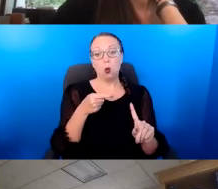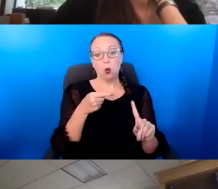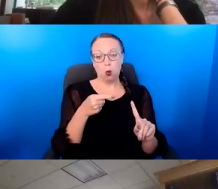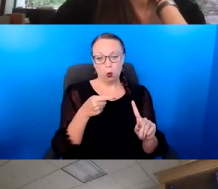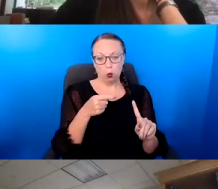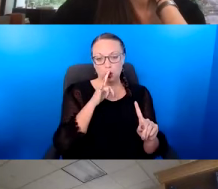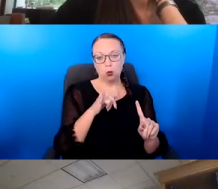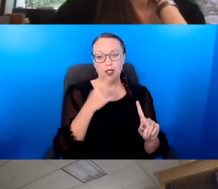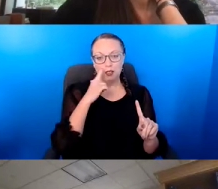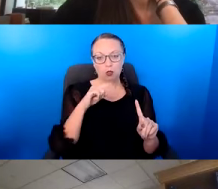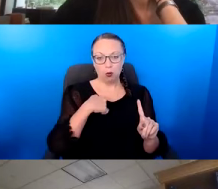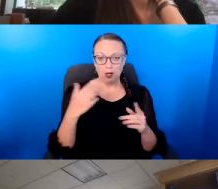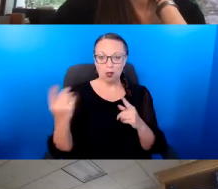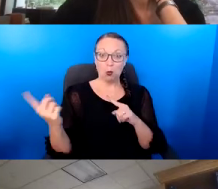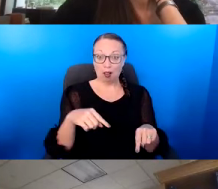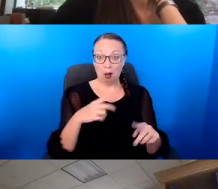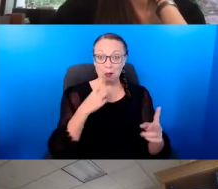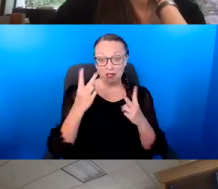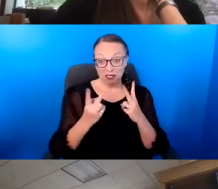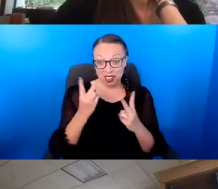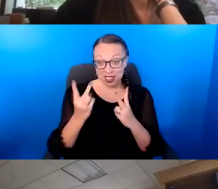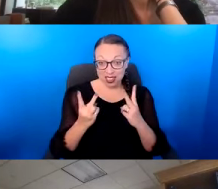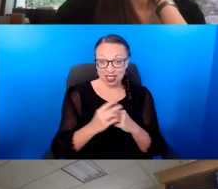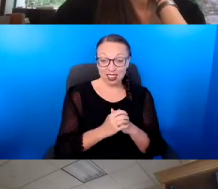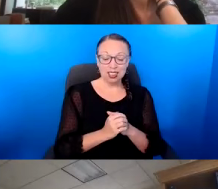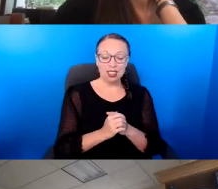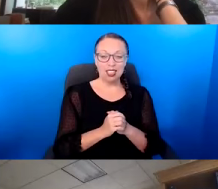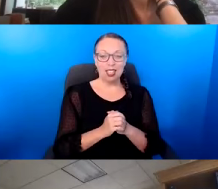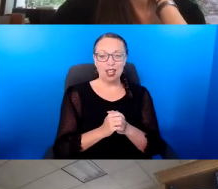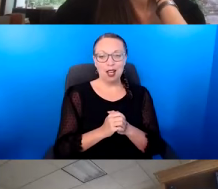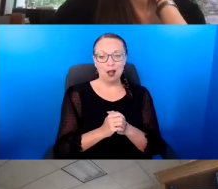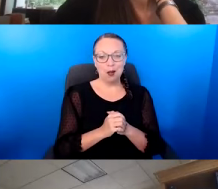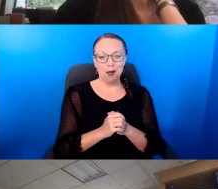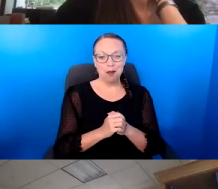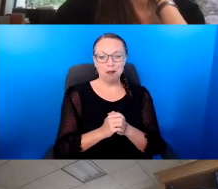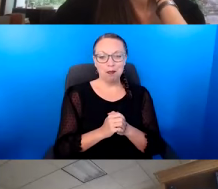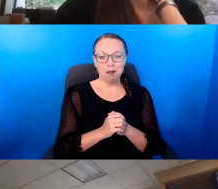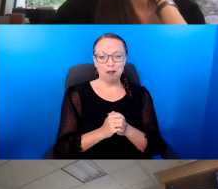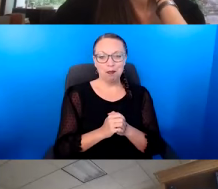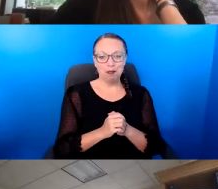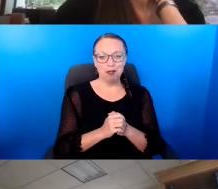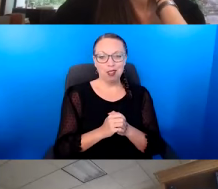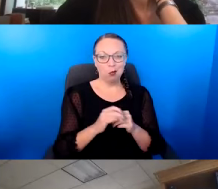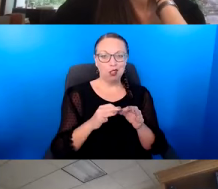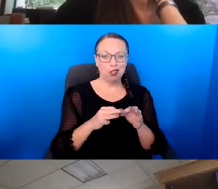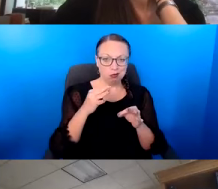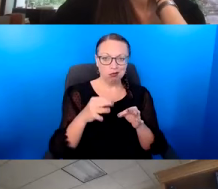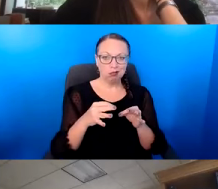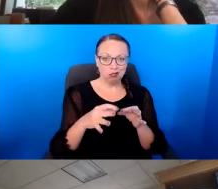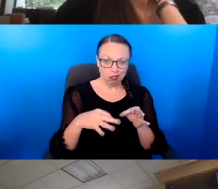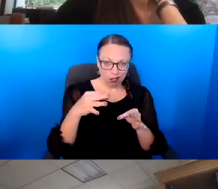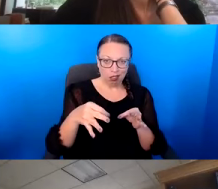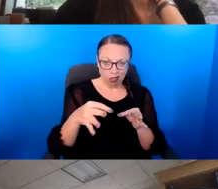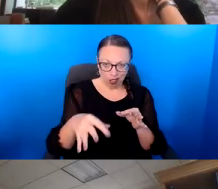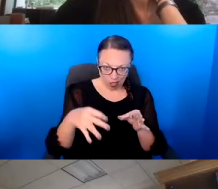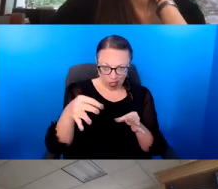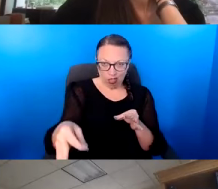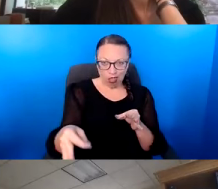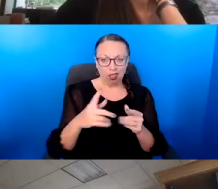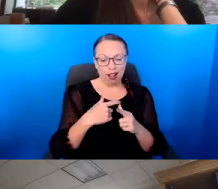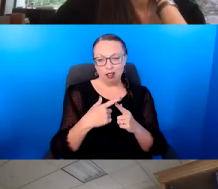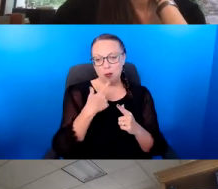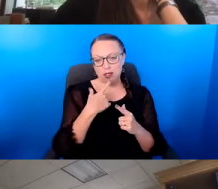come visit, and we kept we kept pushing this back, and then finally thought